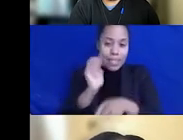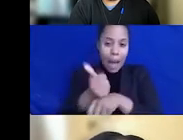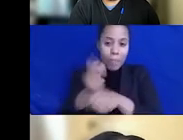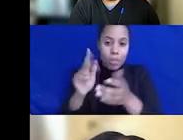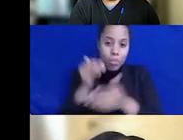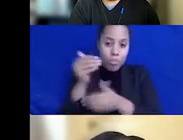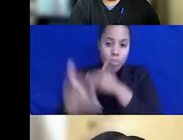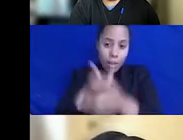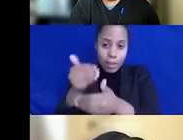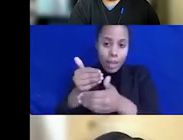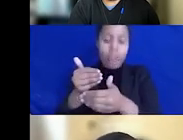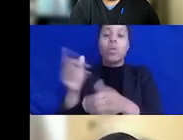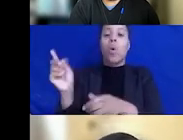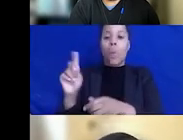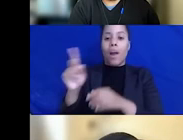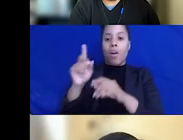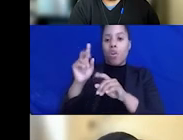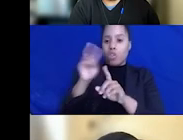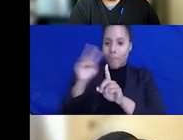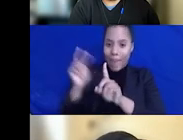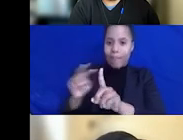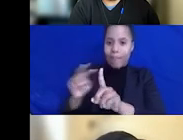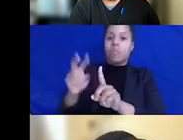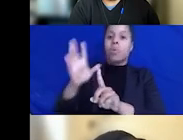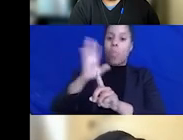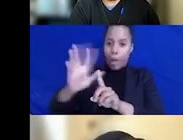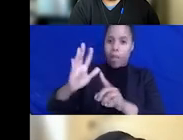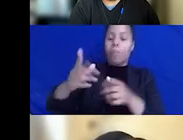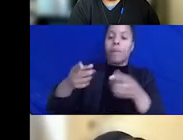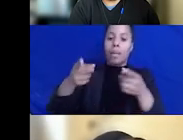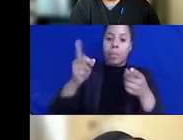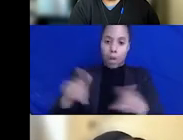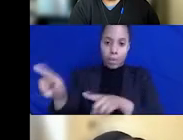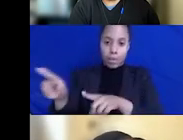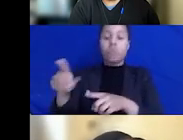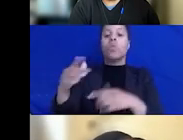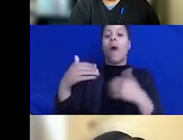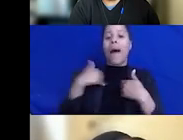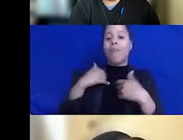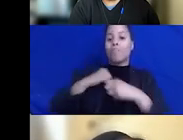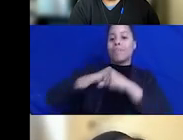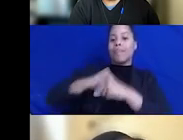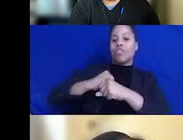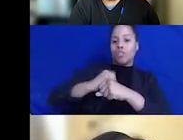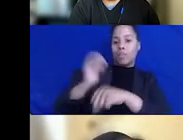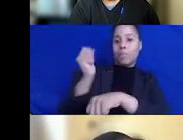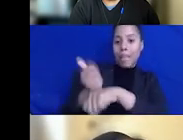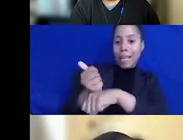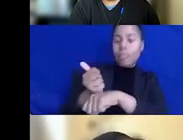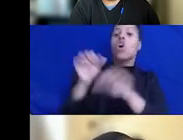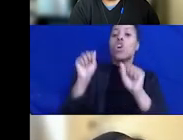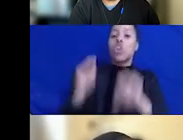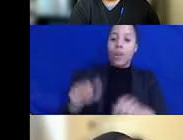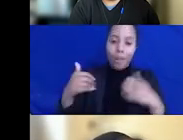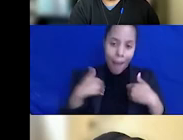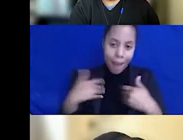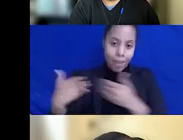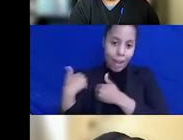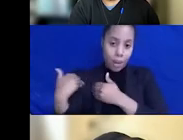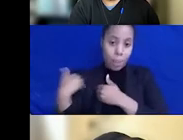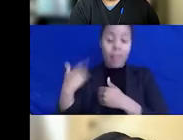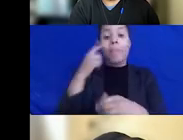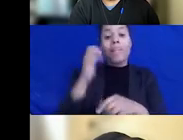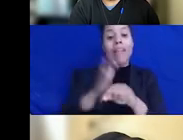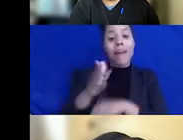be conducted so that protections could be put in place and that there could be some accountability, because after COINTELPRO, there